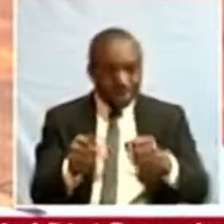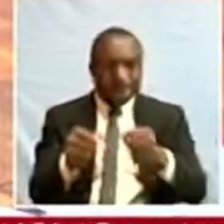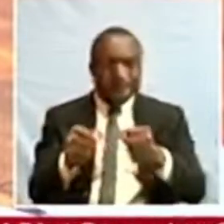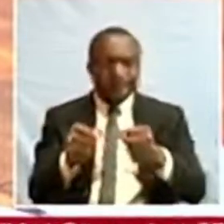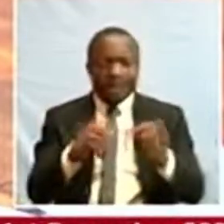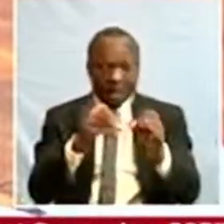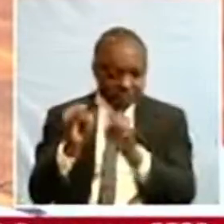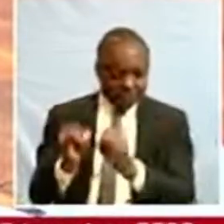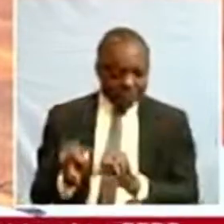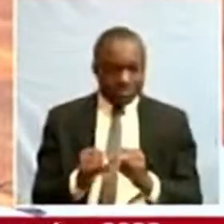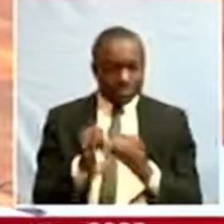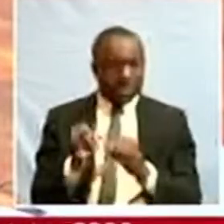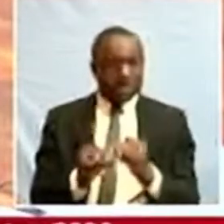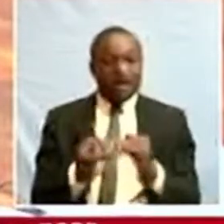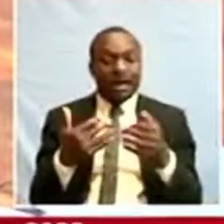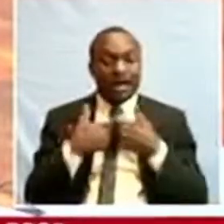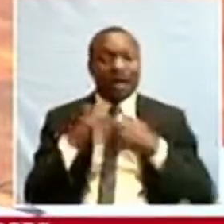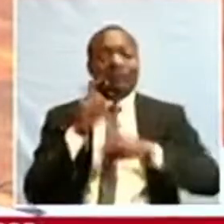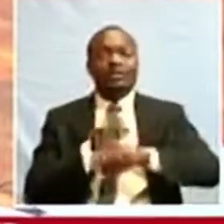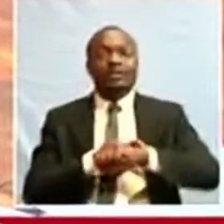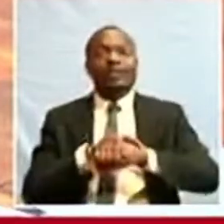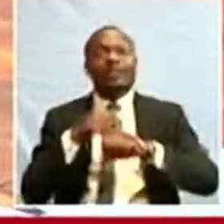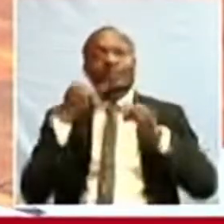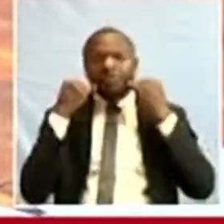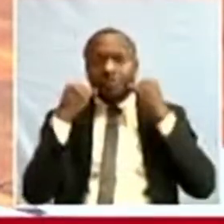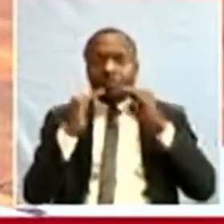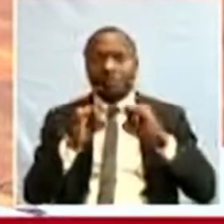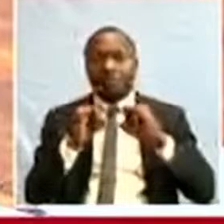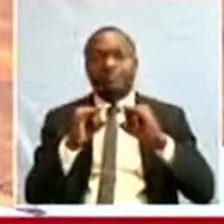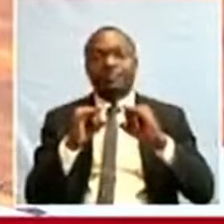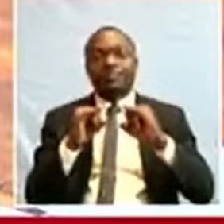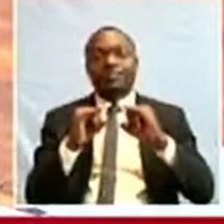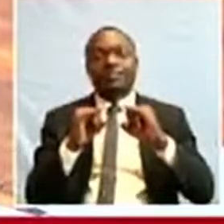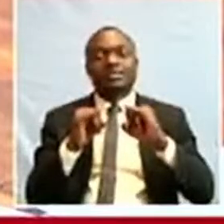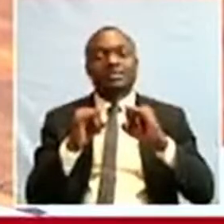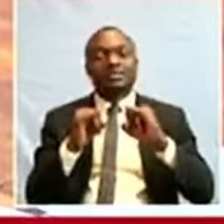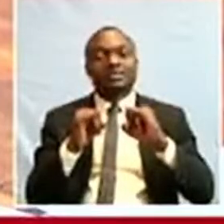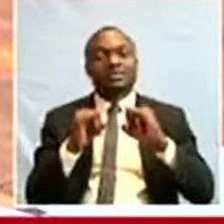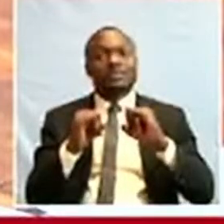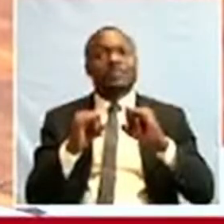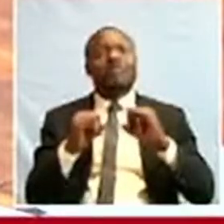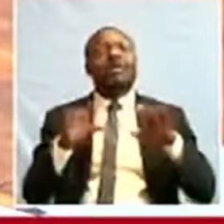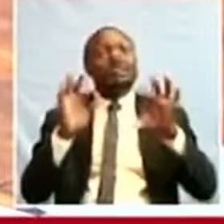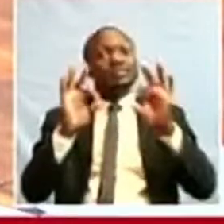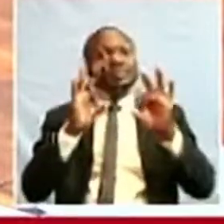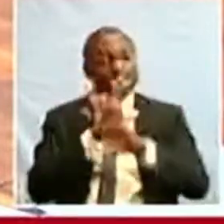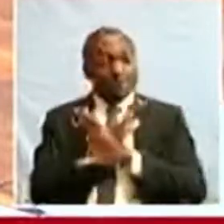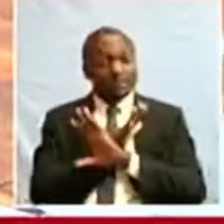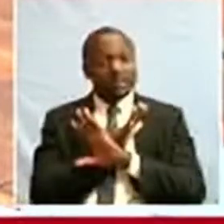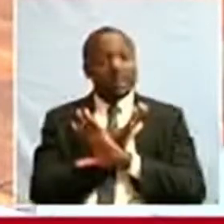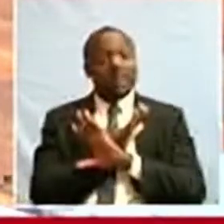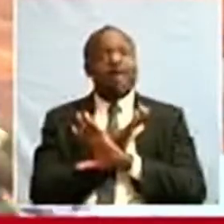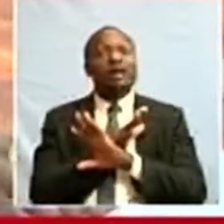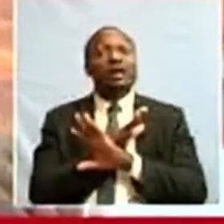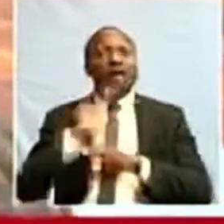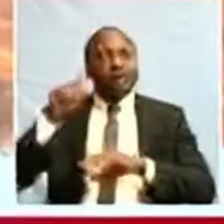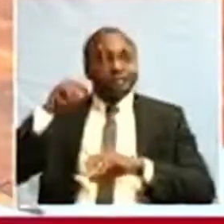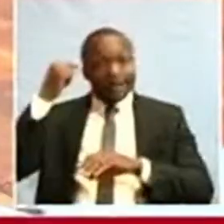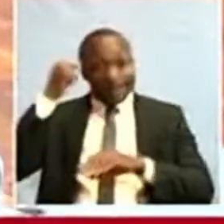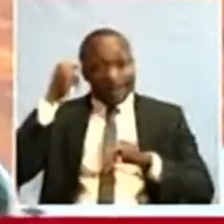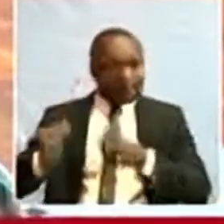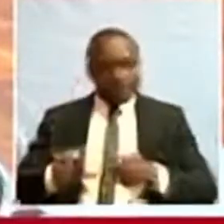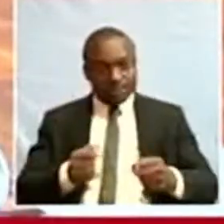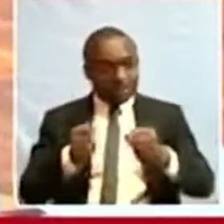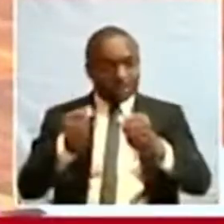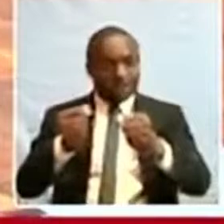telling Smart Zambia in here that your government service bus should have a timeline. You can't tell us we put in